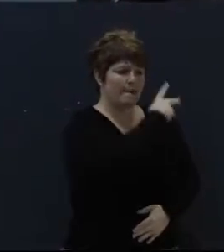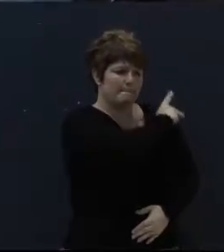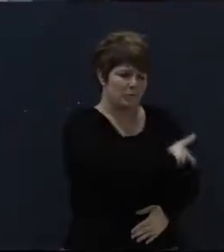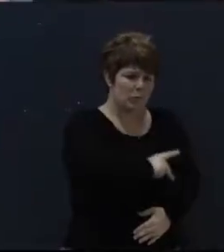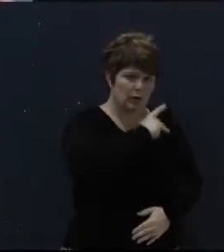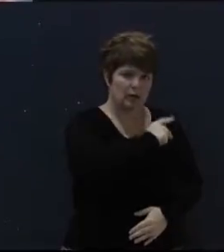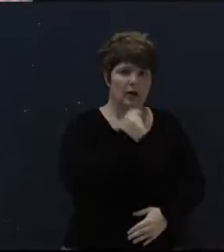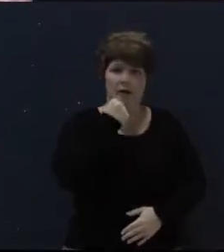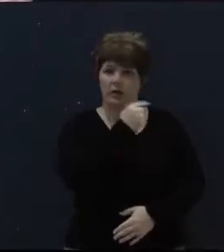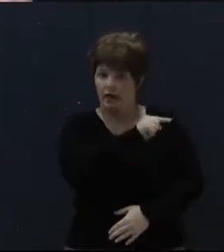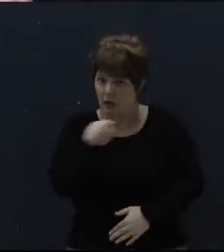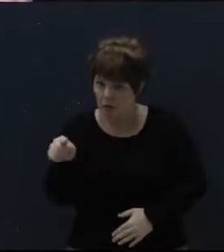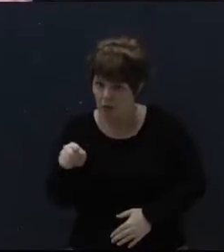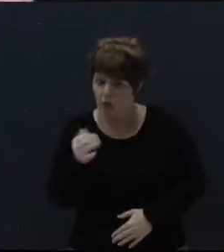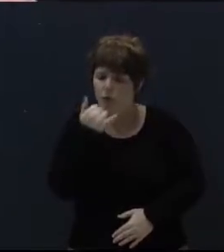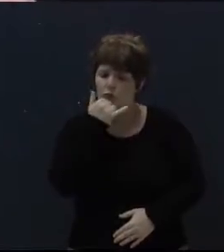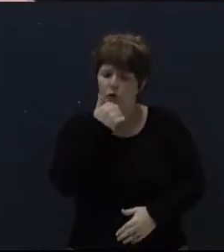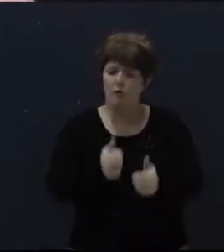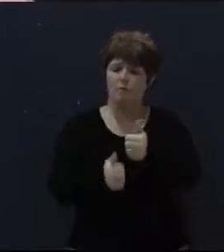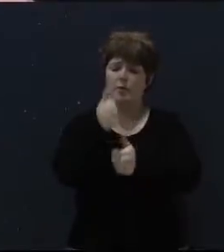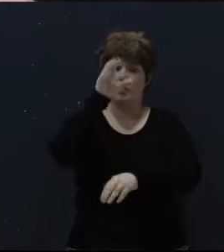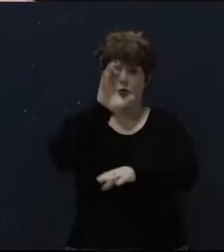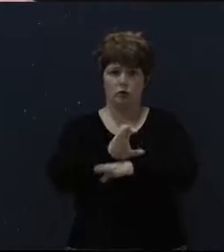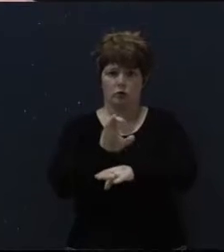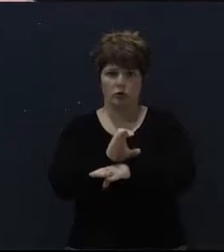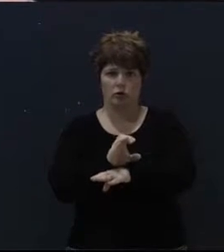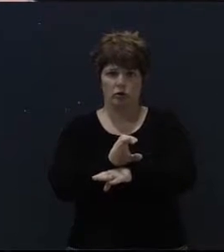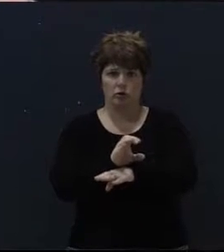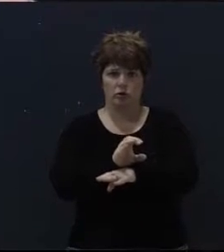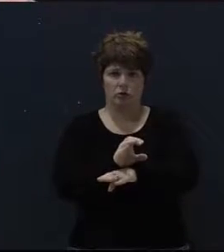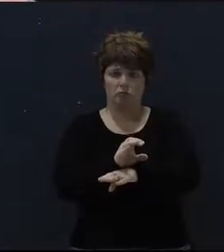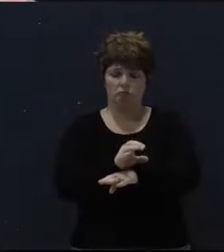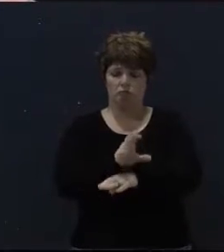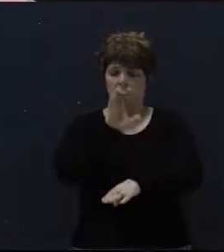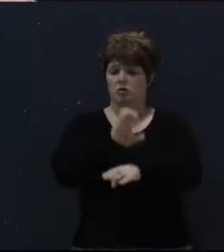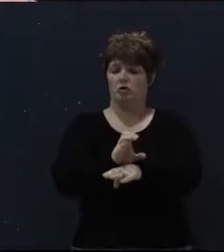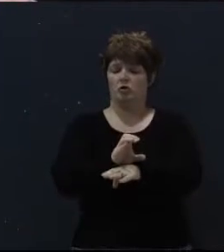what's wrong with most of our churches. They done away with altar calls.